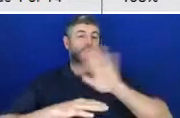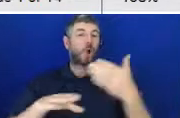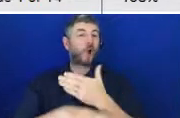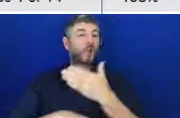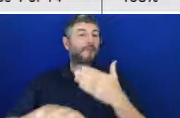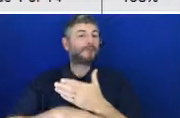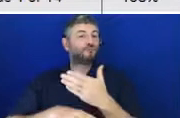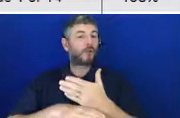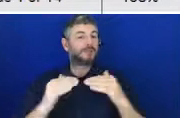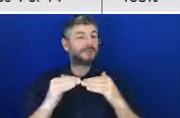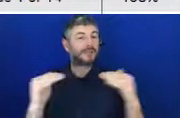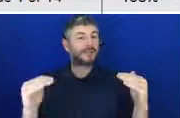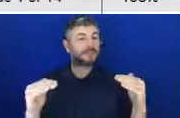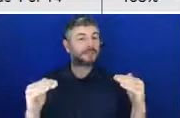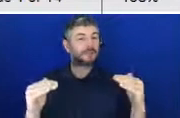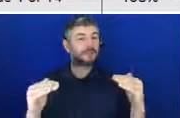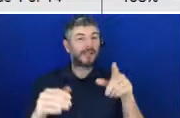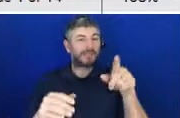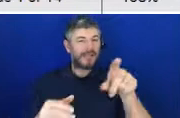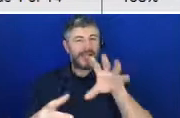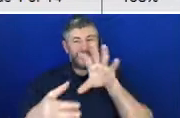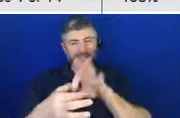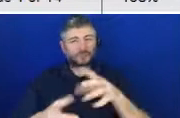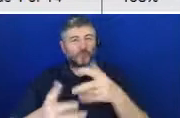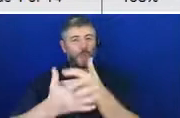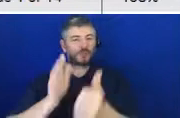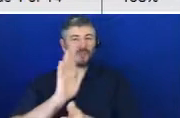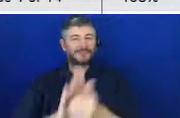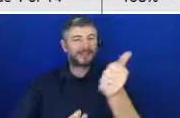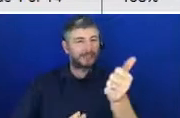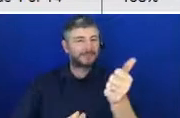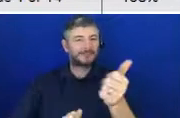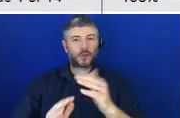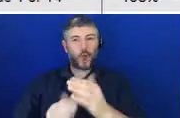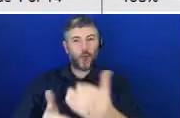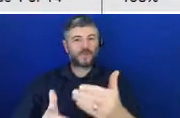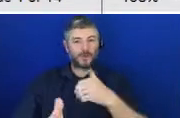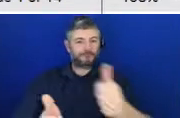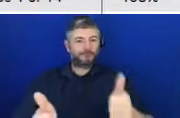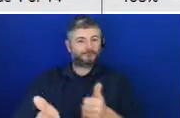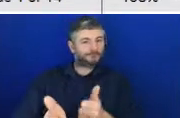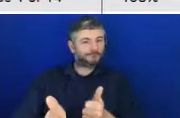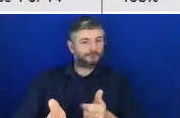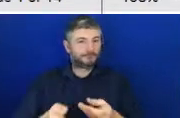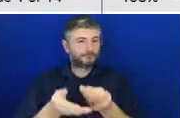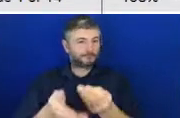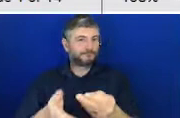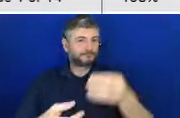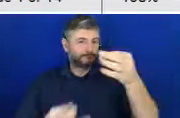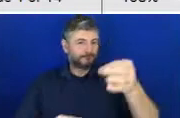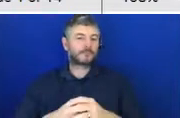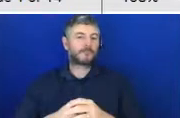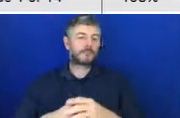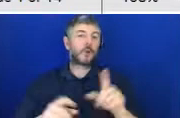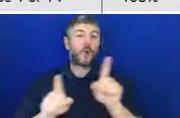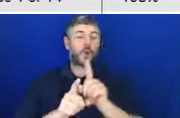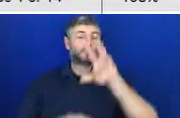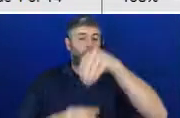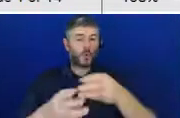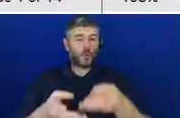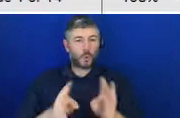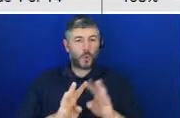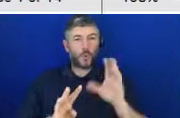lot of the skills, the qualification offers that you see out there. We also, as part of our group, have the